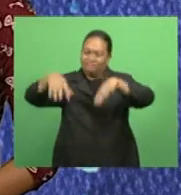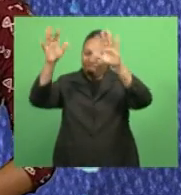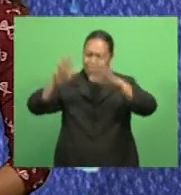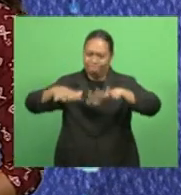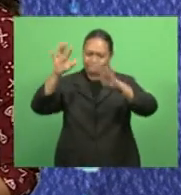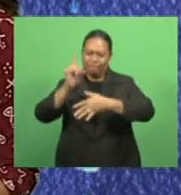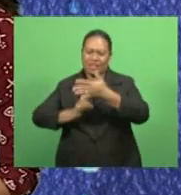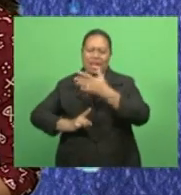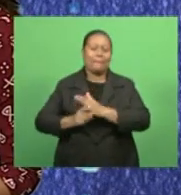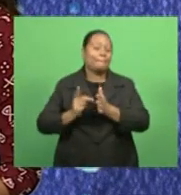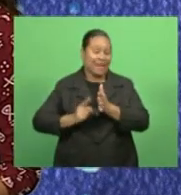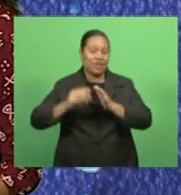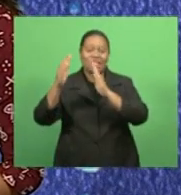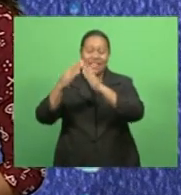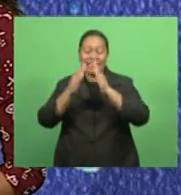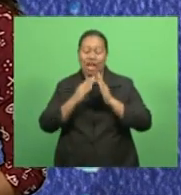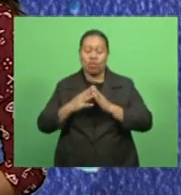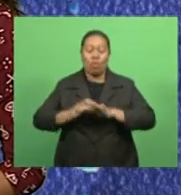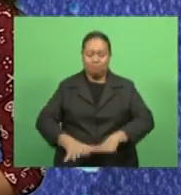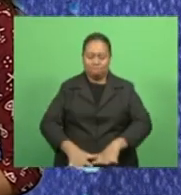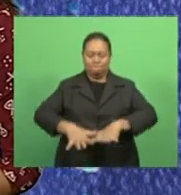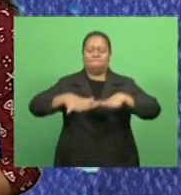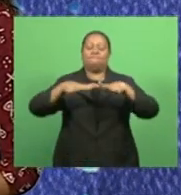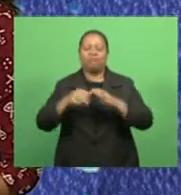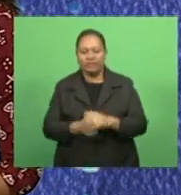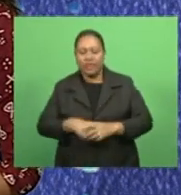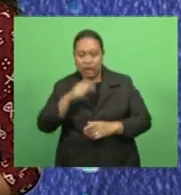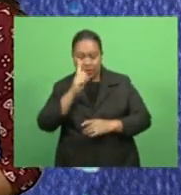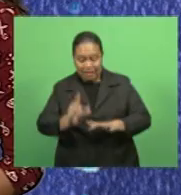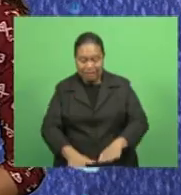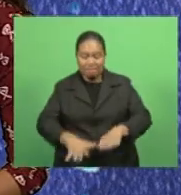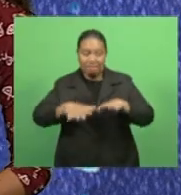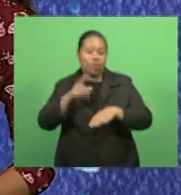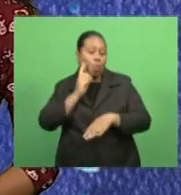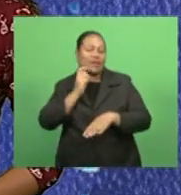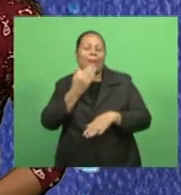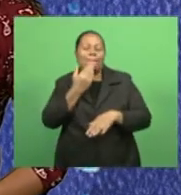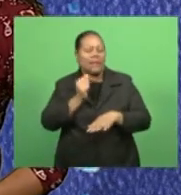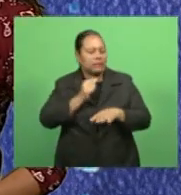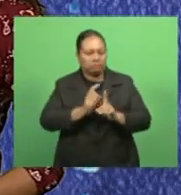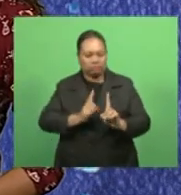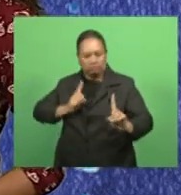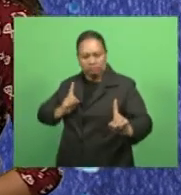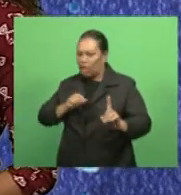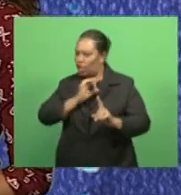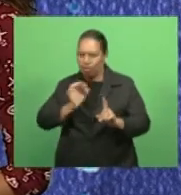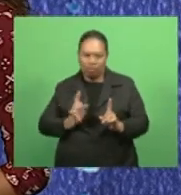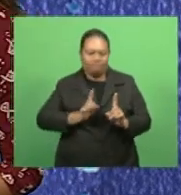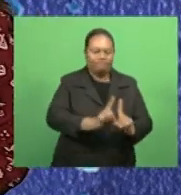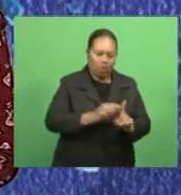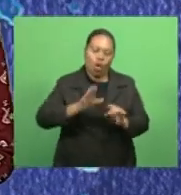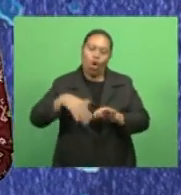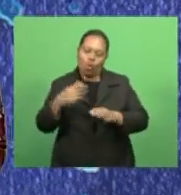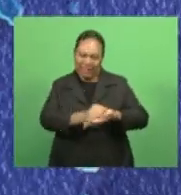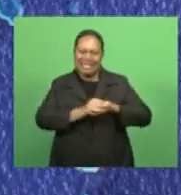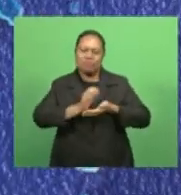here. Parts of the town and the division were flooded. If you see floodwaters, please keep away and especially keep the children away